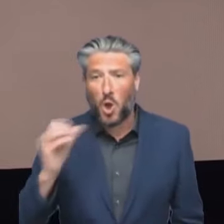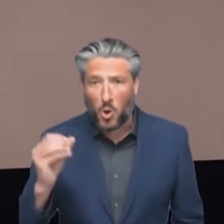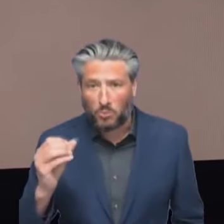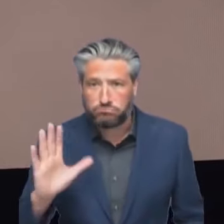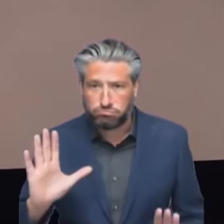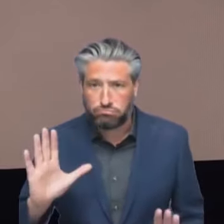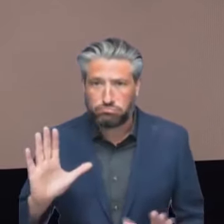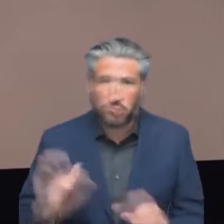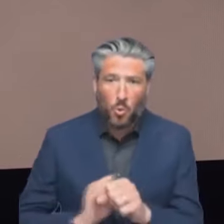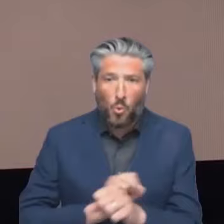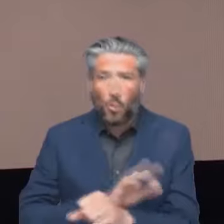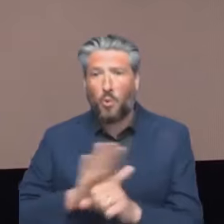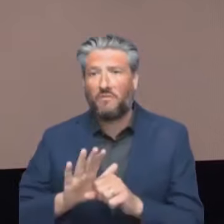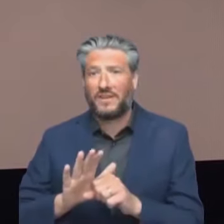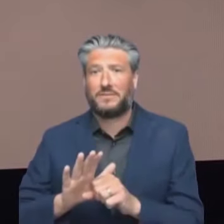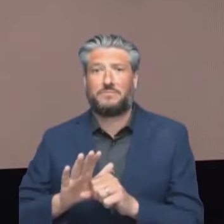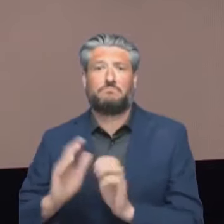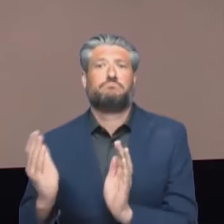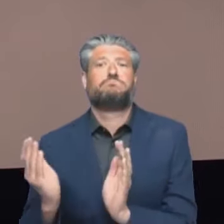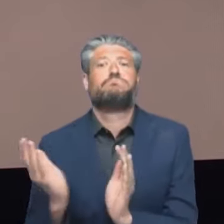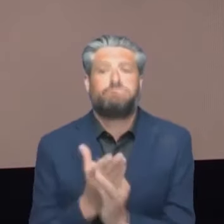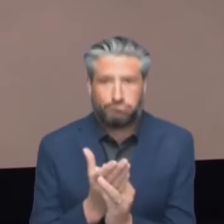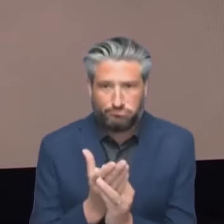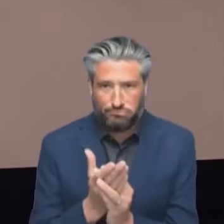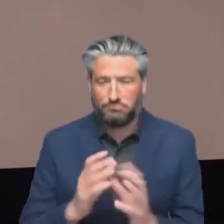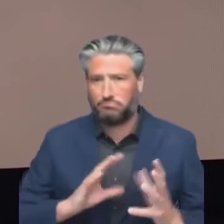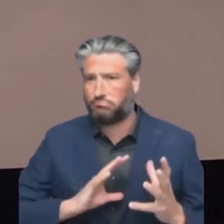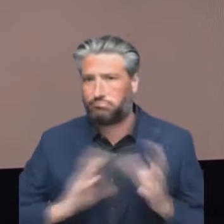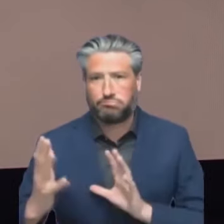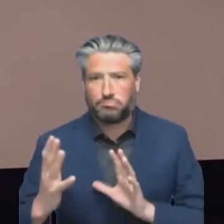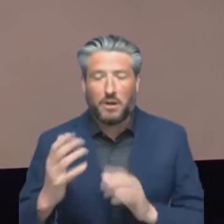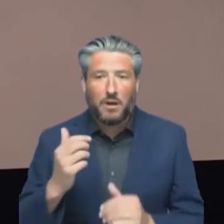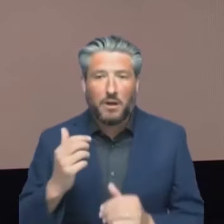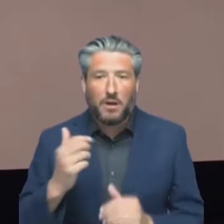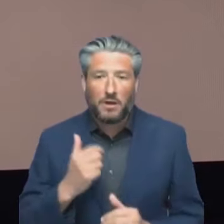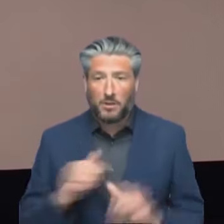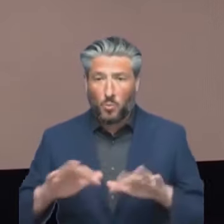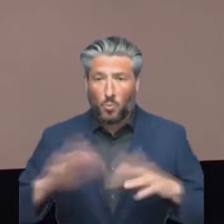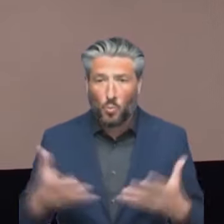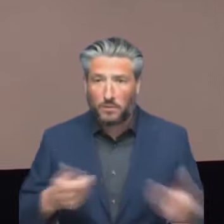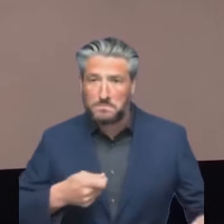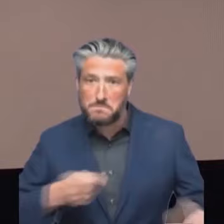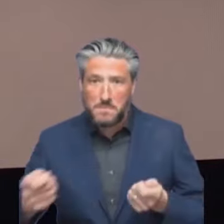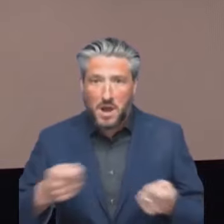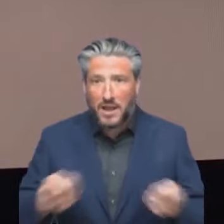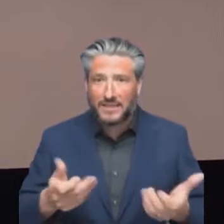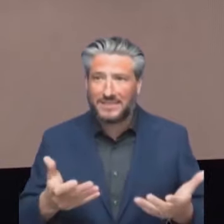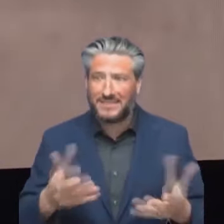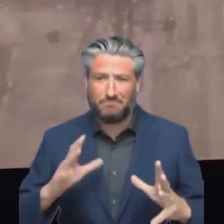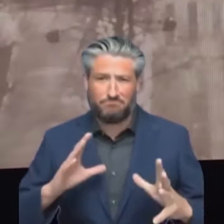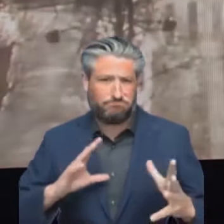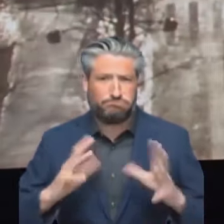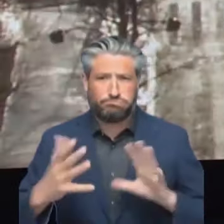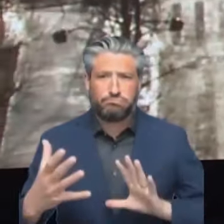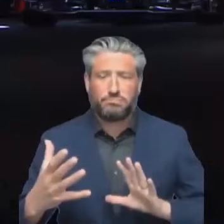strongly affected all the markets where we are present. Let's take a closer look at just how the